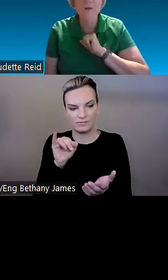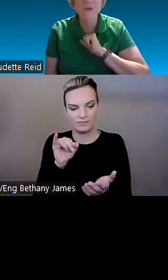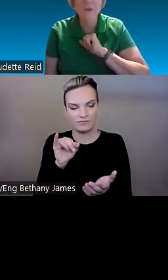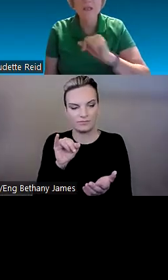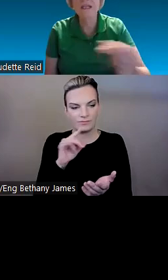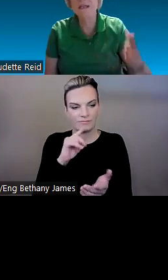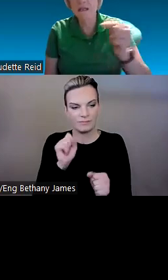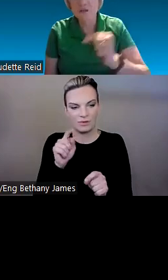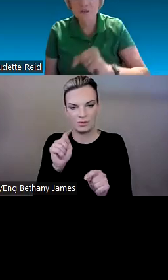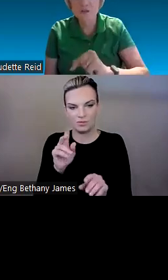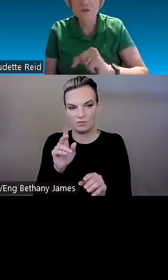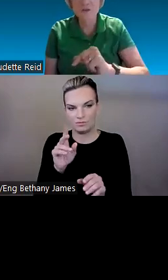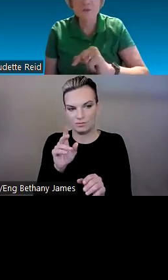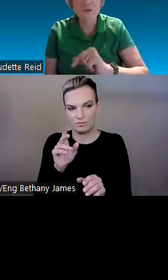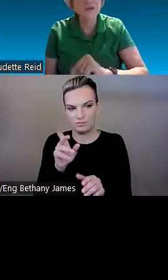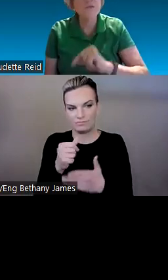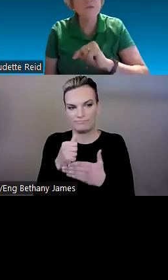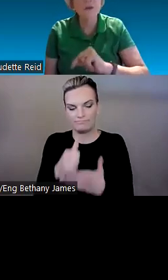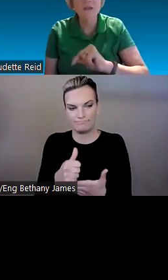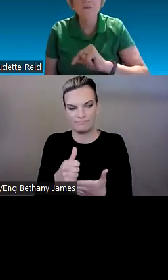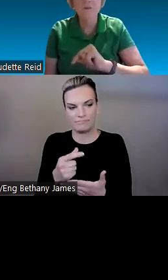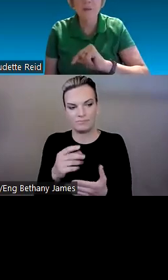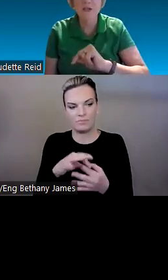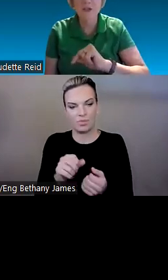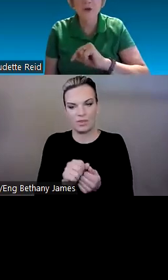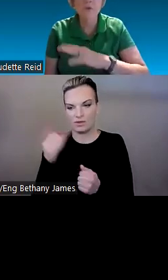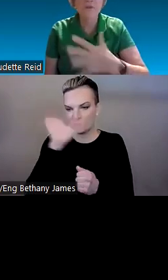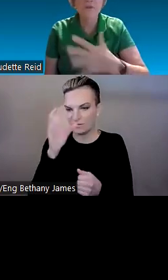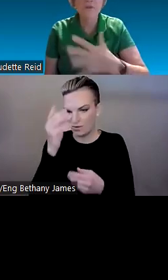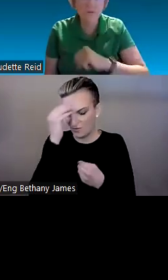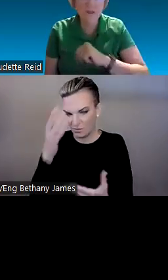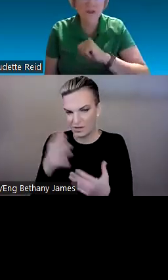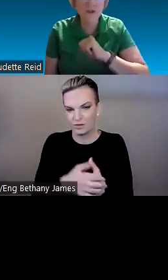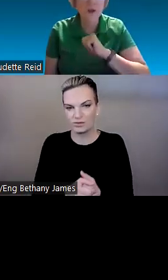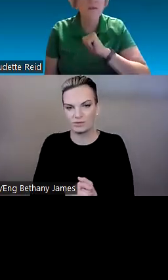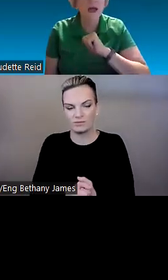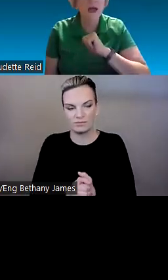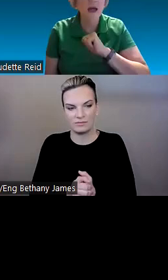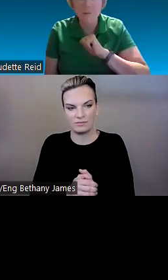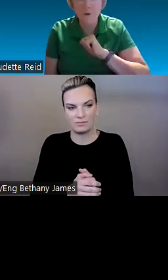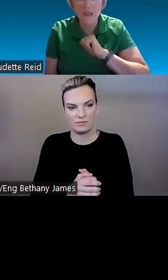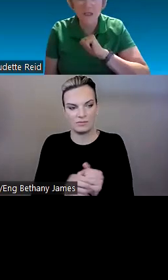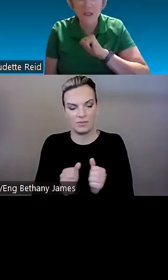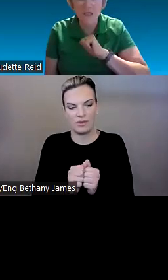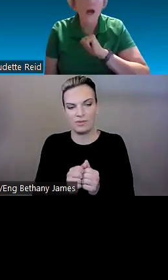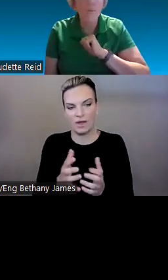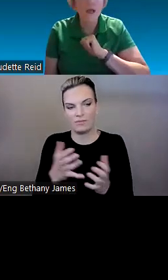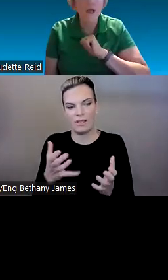an opportunity to do some search for information without having to do a lot of